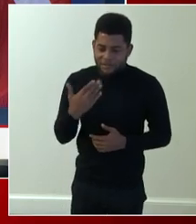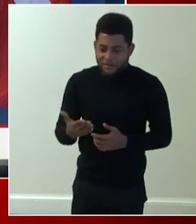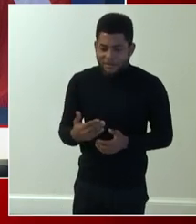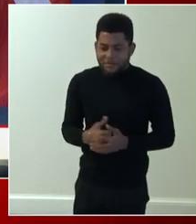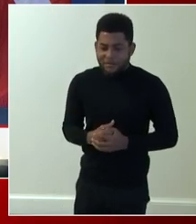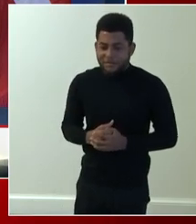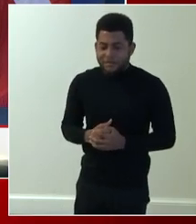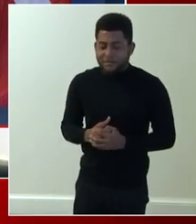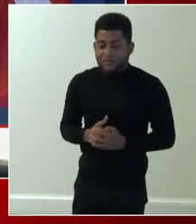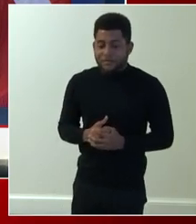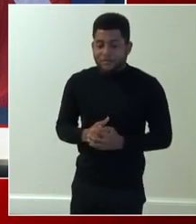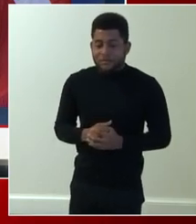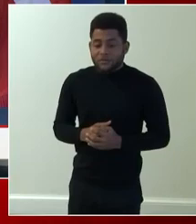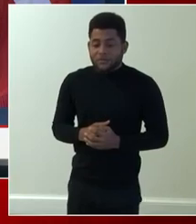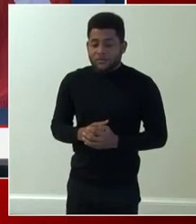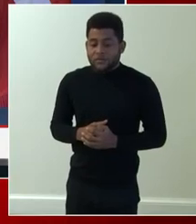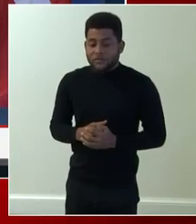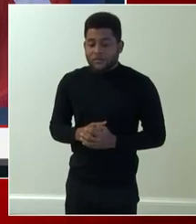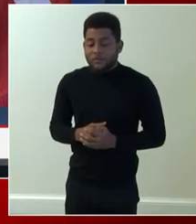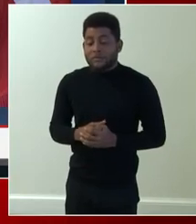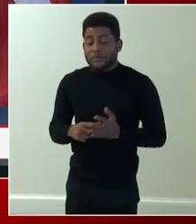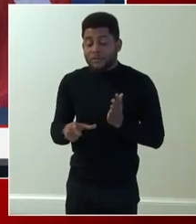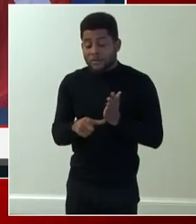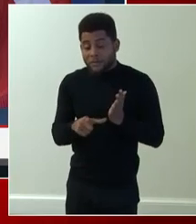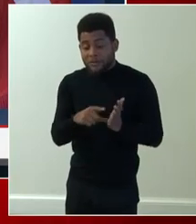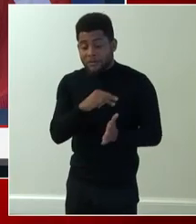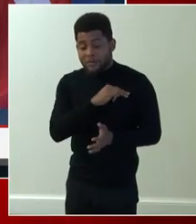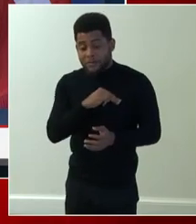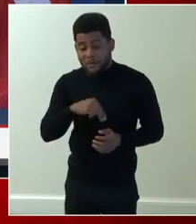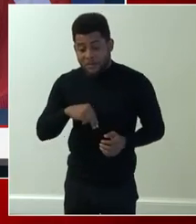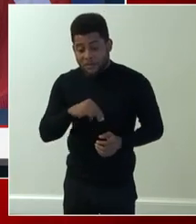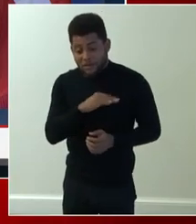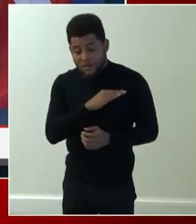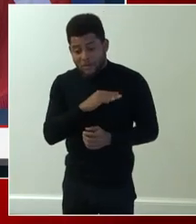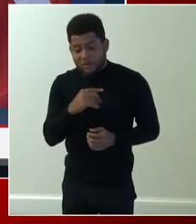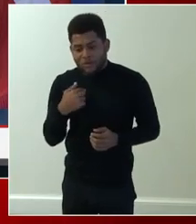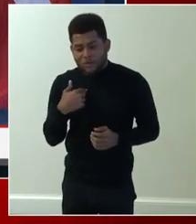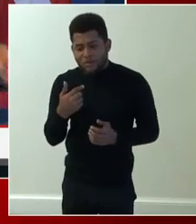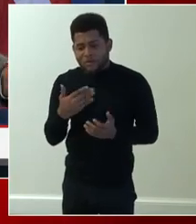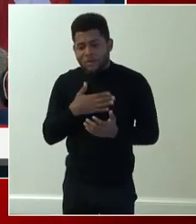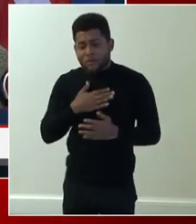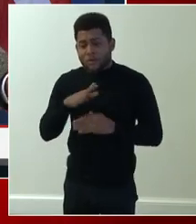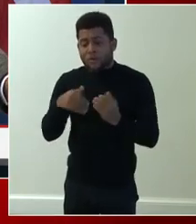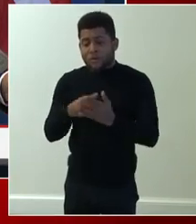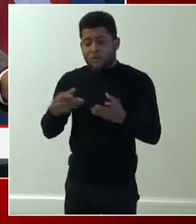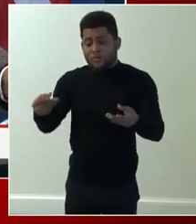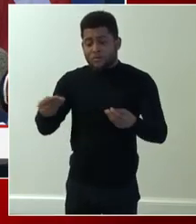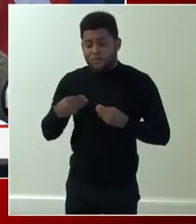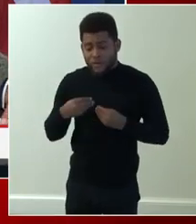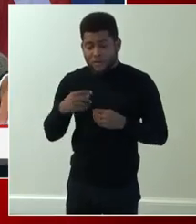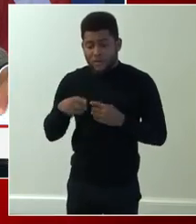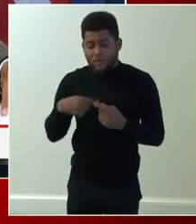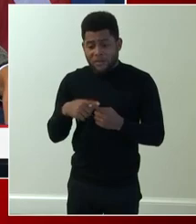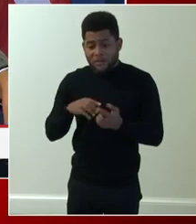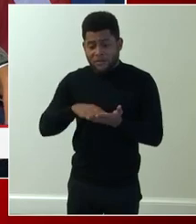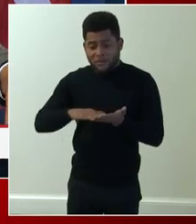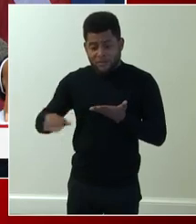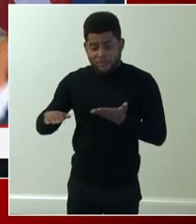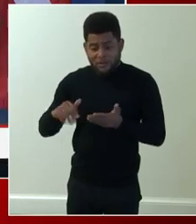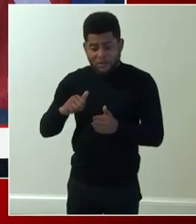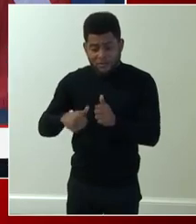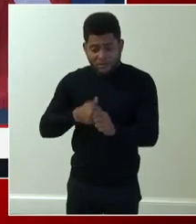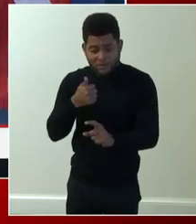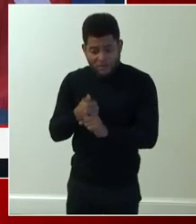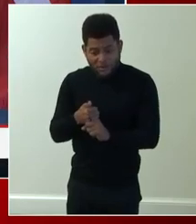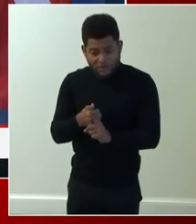have other numbers with you, and I'm glad that you brought them. Could you give us the exemption update for healthcare workers, licensed